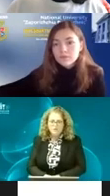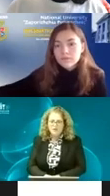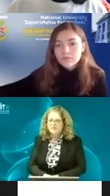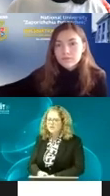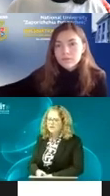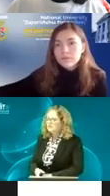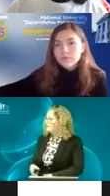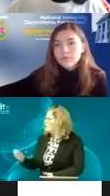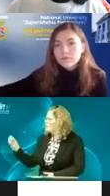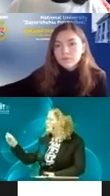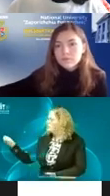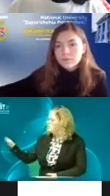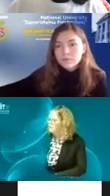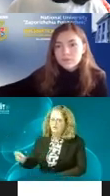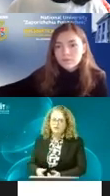of students.